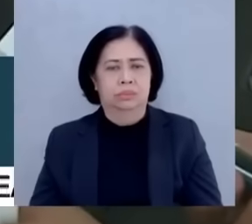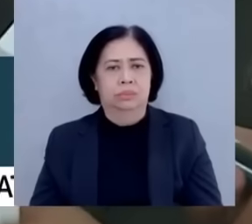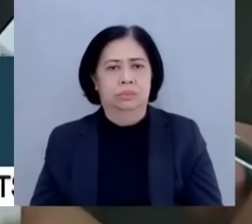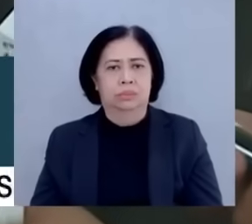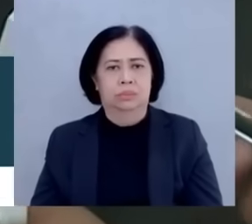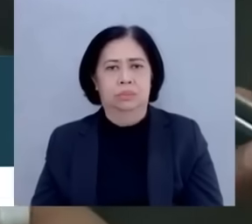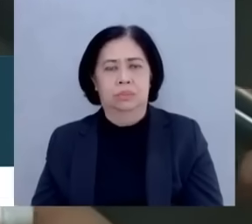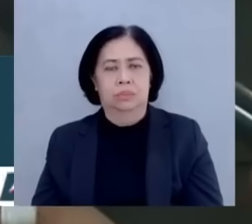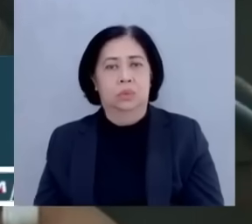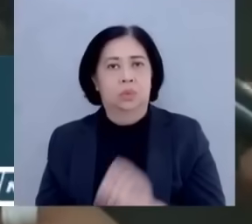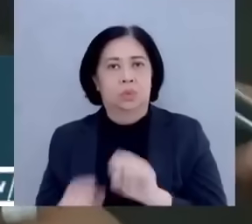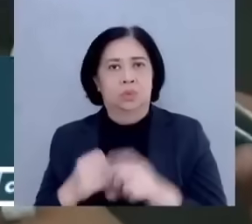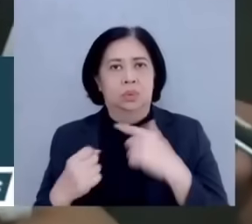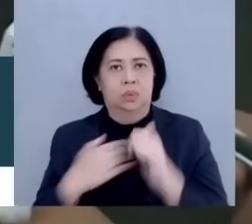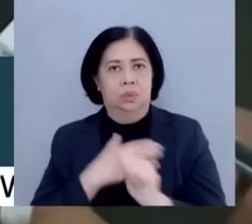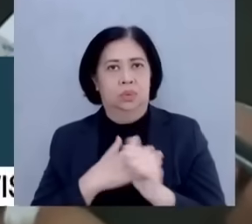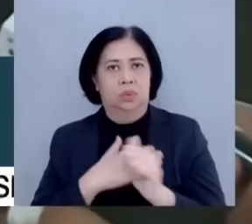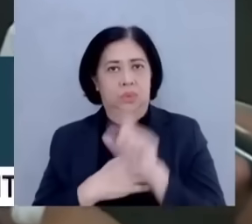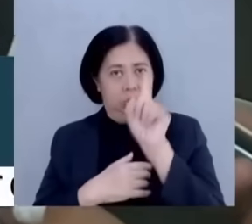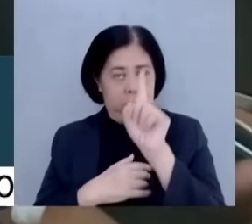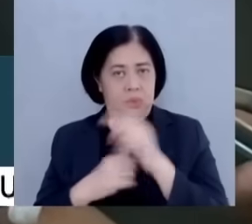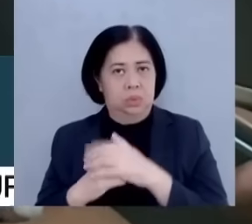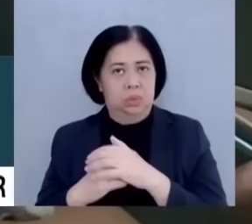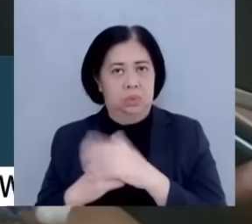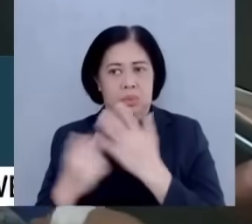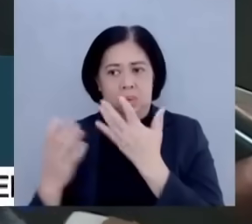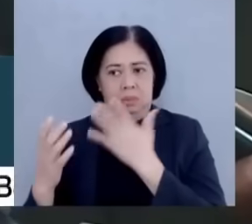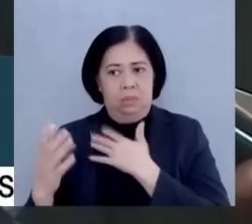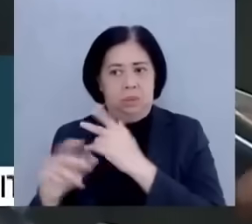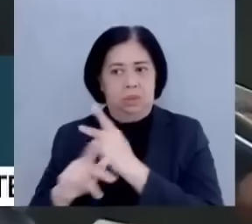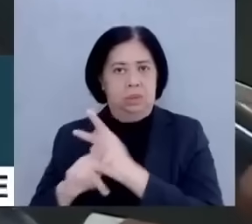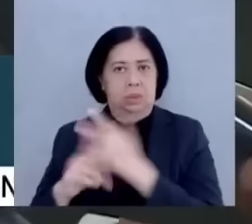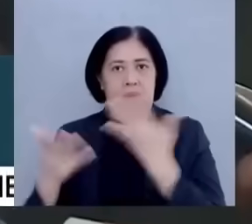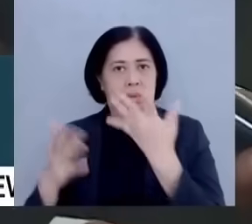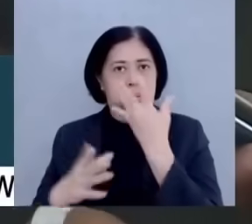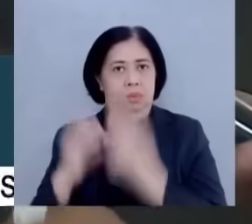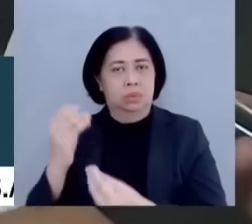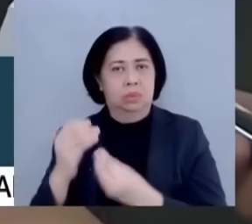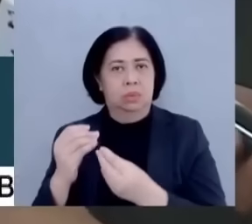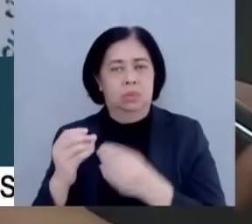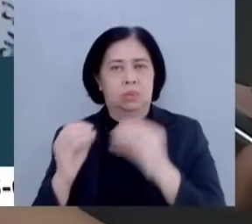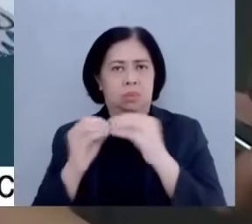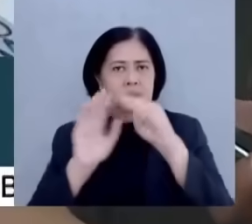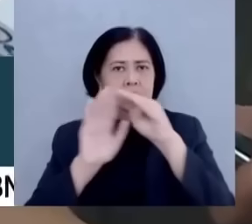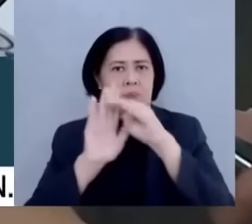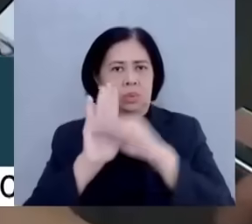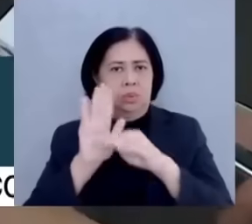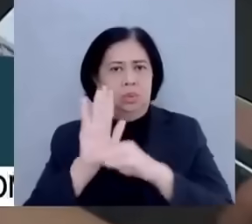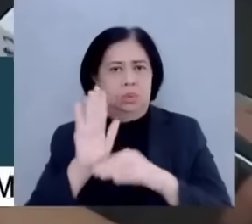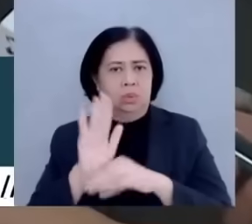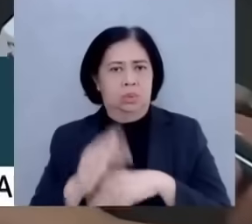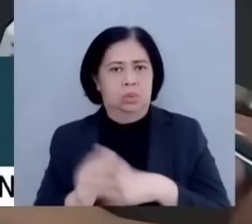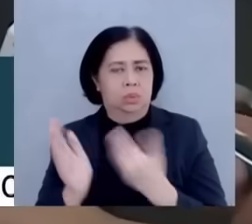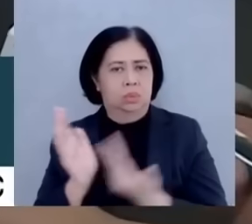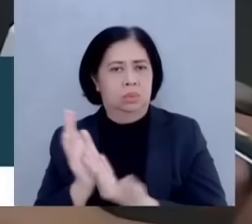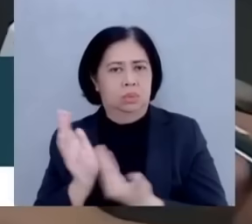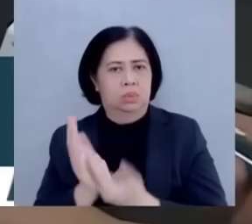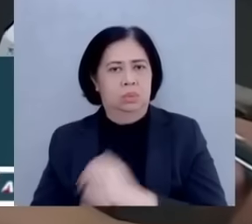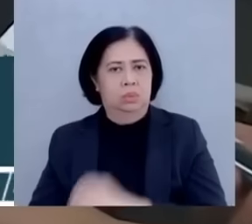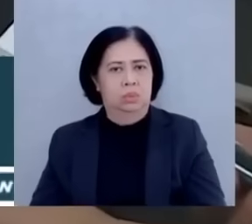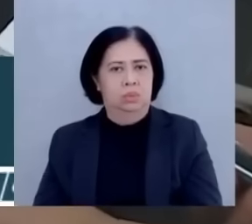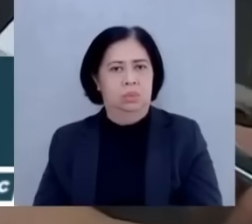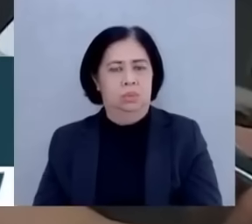So that's one threat. Bigyan ko kayo ng listahan ng madami with proof. Ito, with